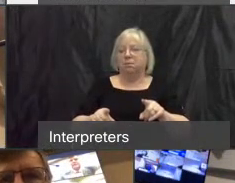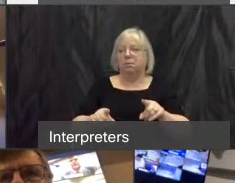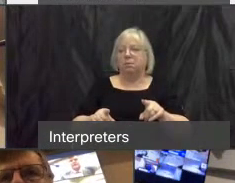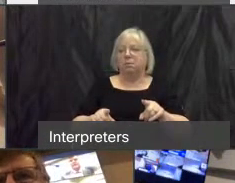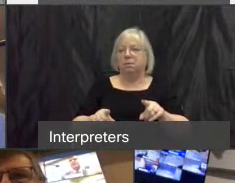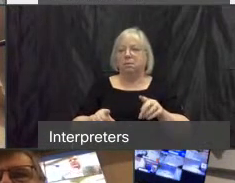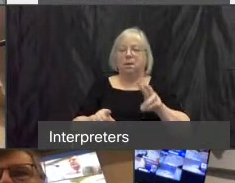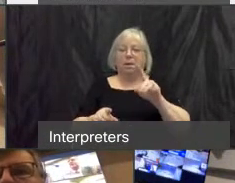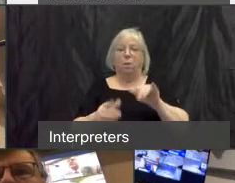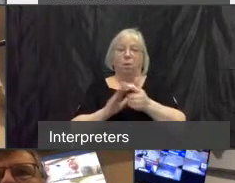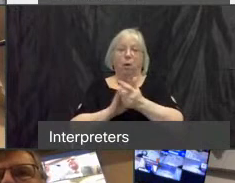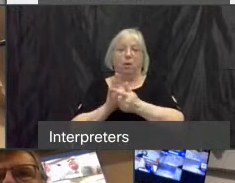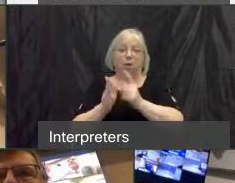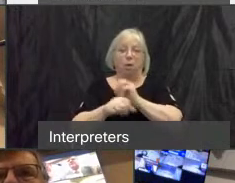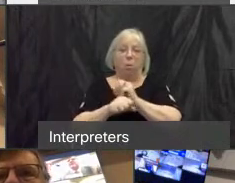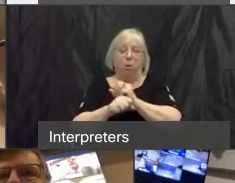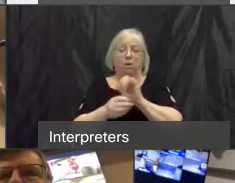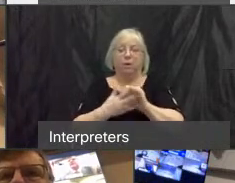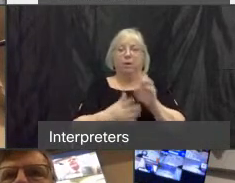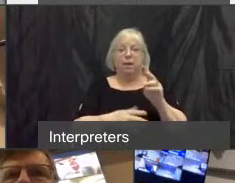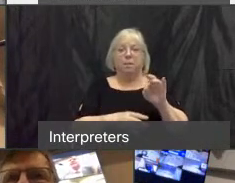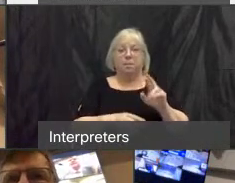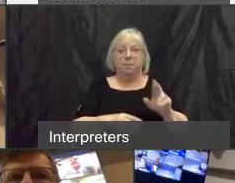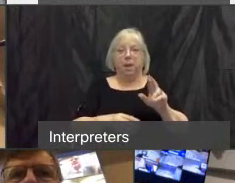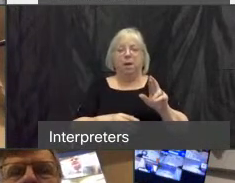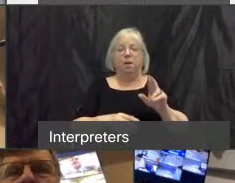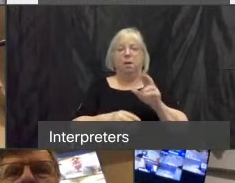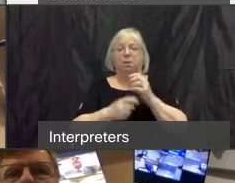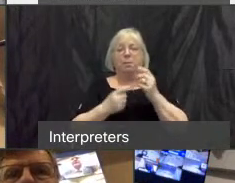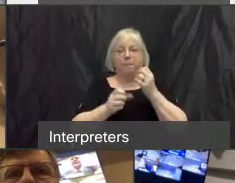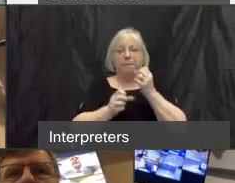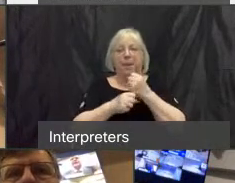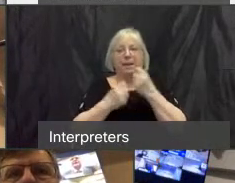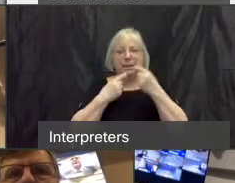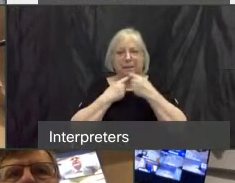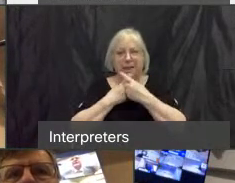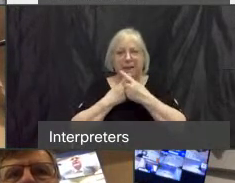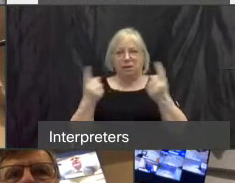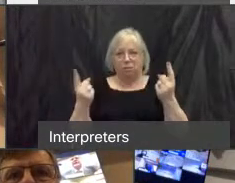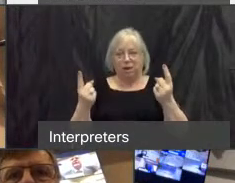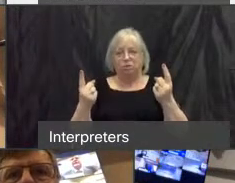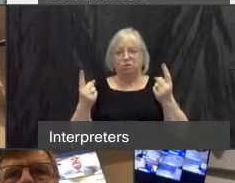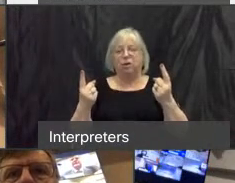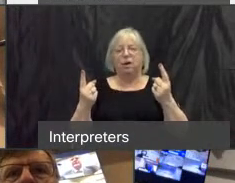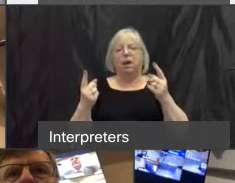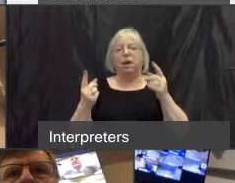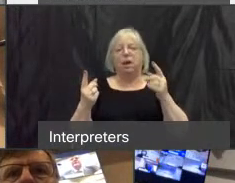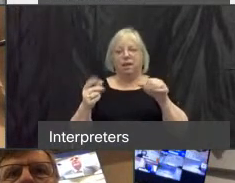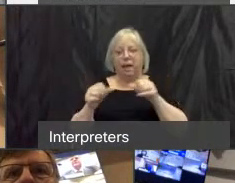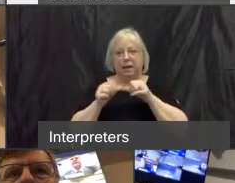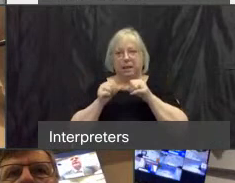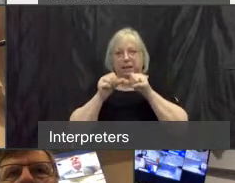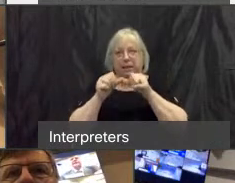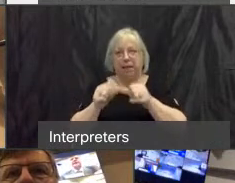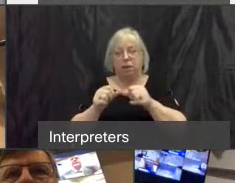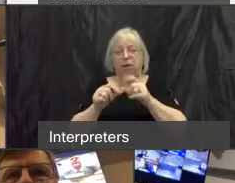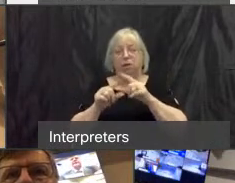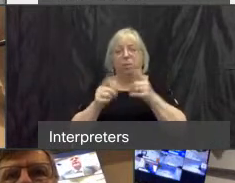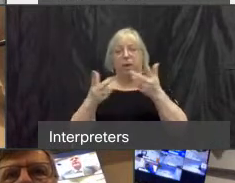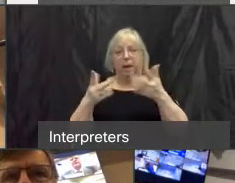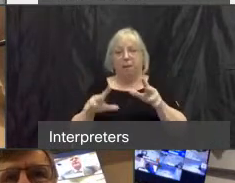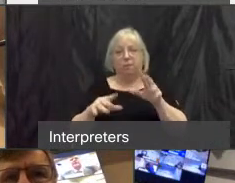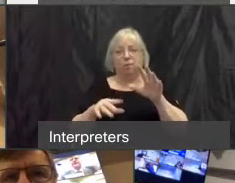The way that the law works is that the mayor makes the declaration, it continues, but